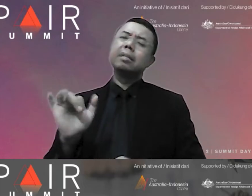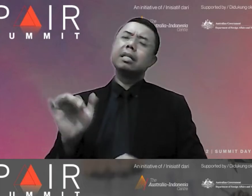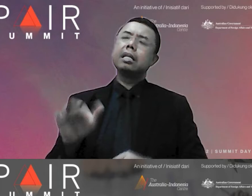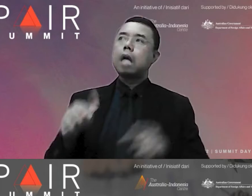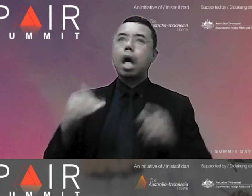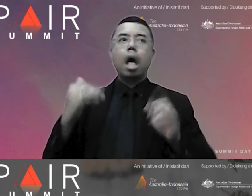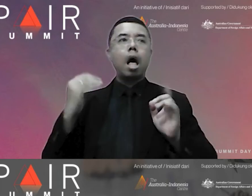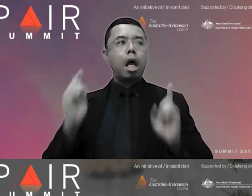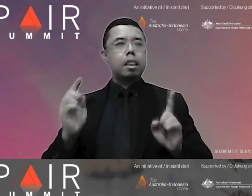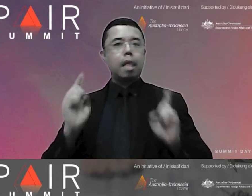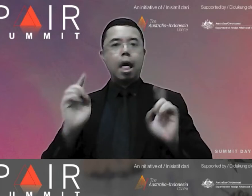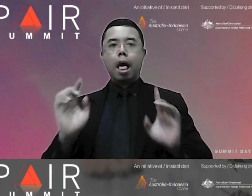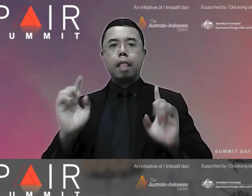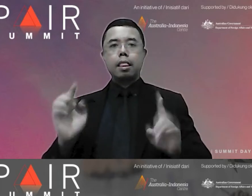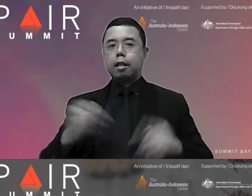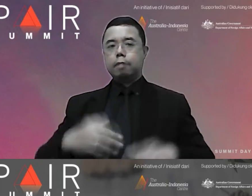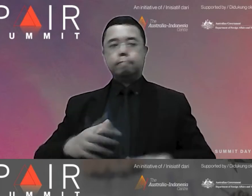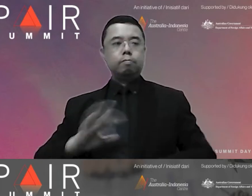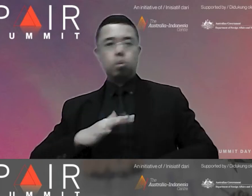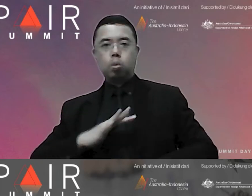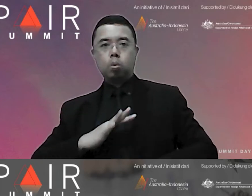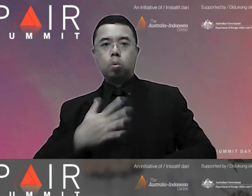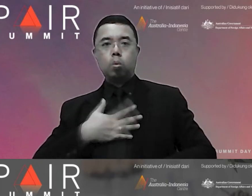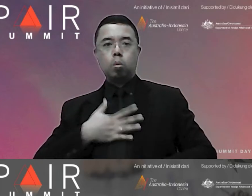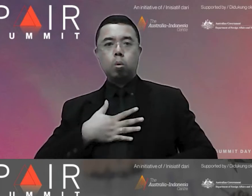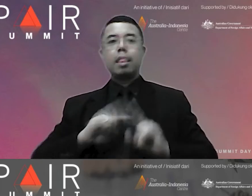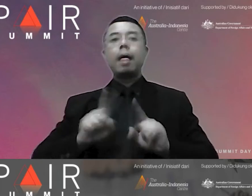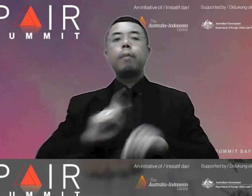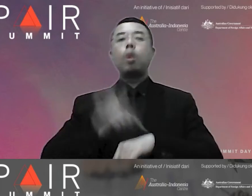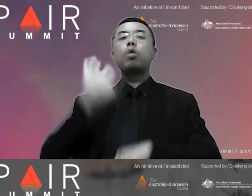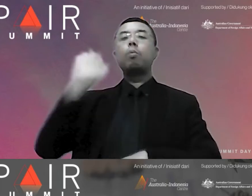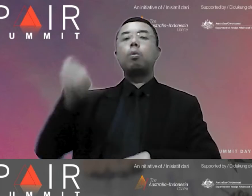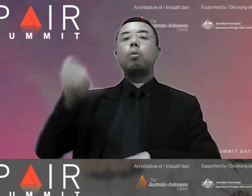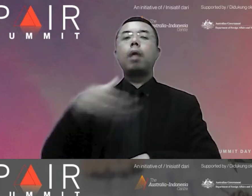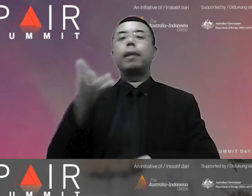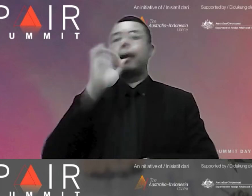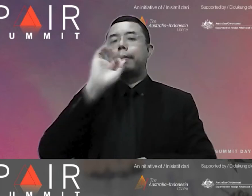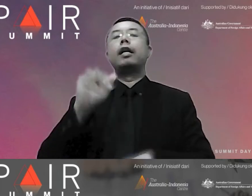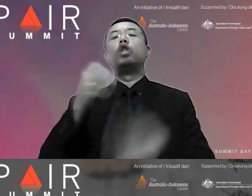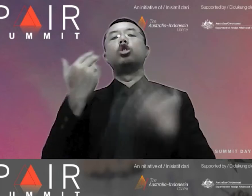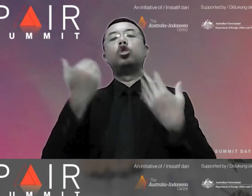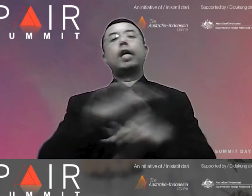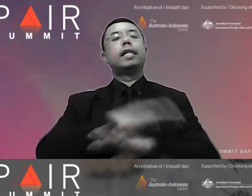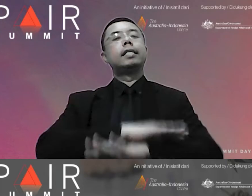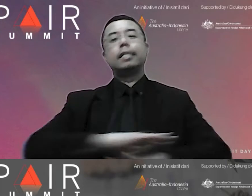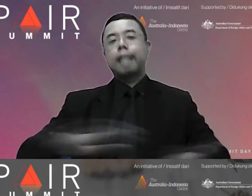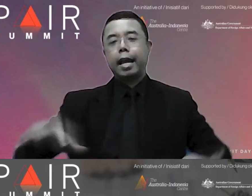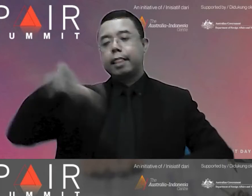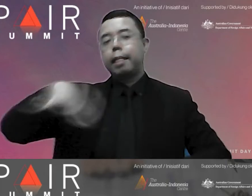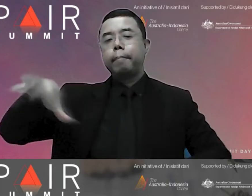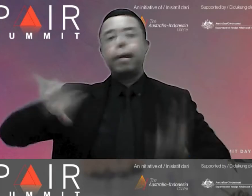once they go home and they see that, well, this is no longer a red area or red zone, then they let down